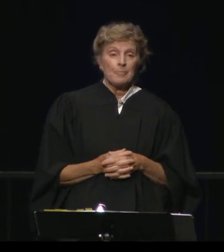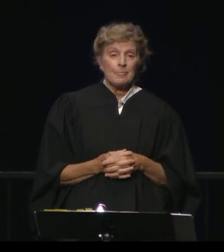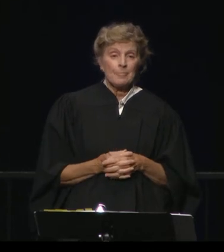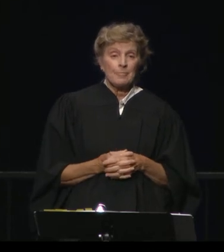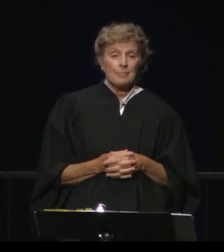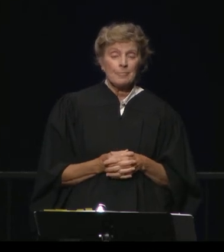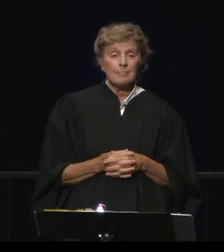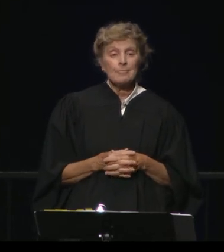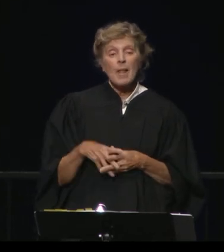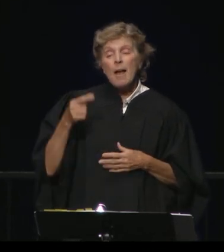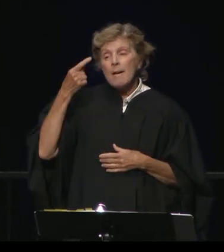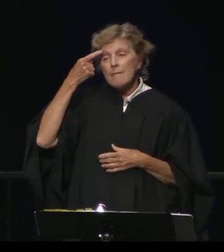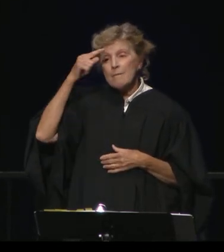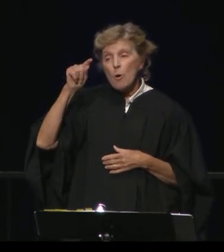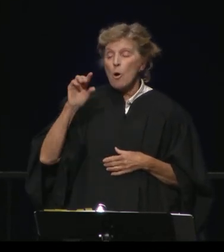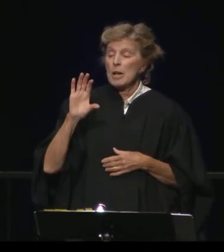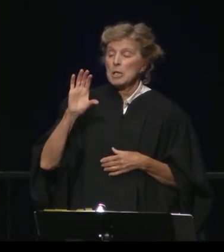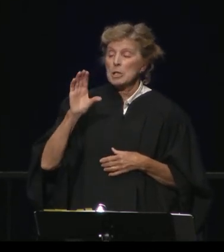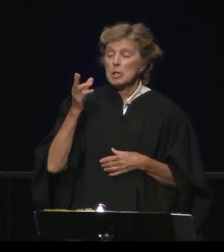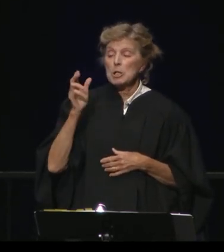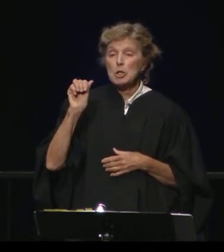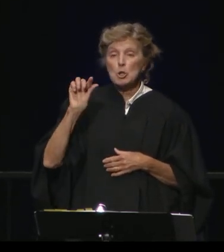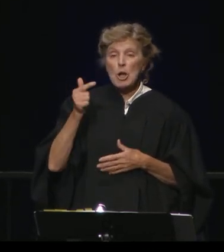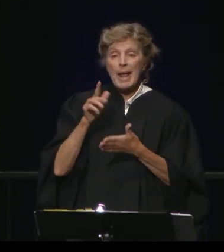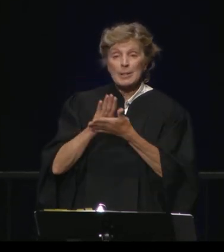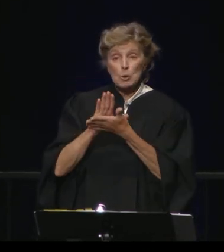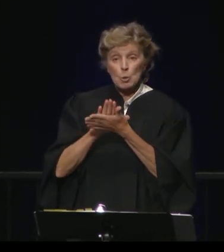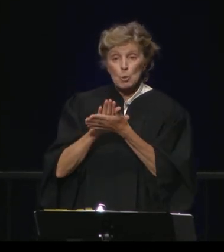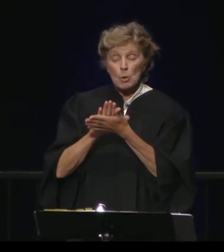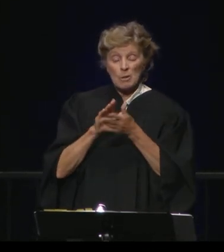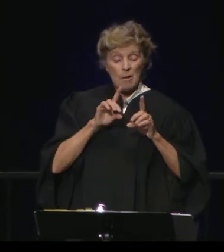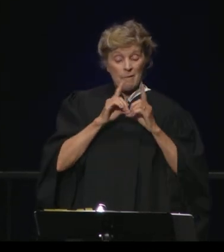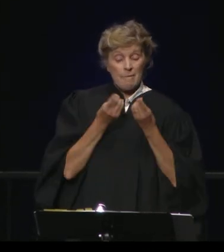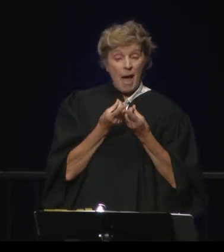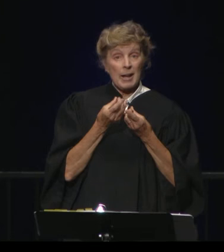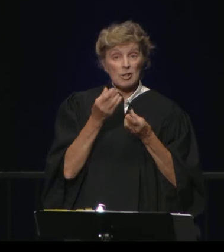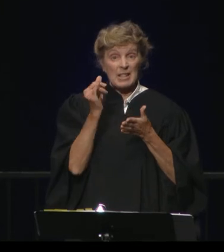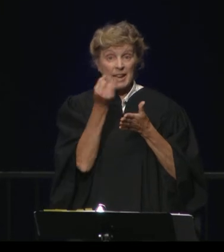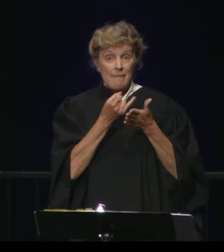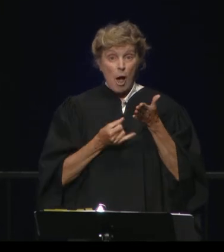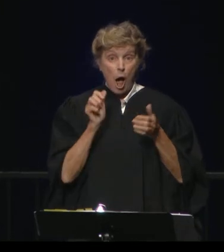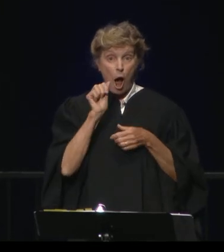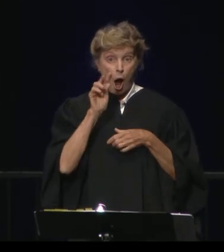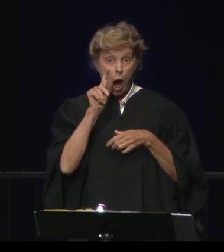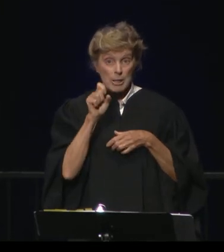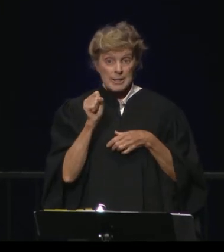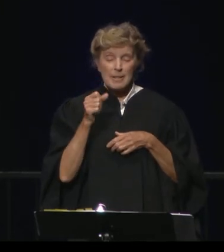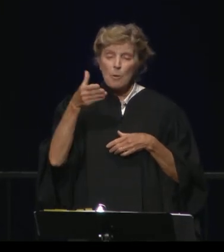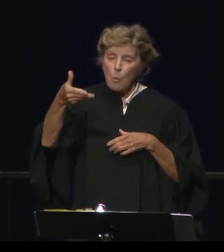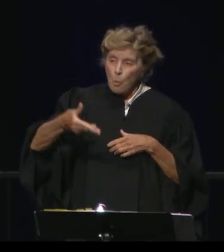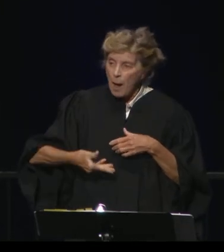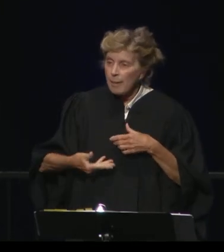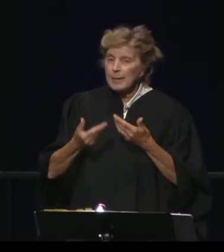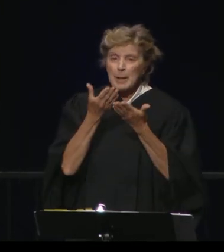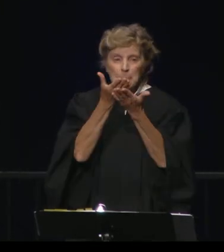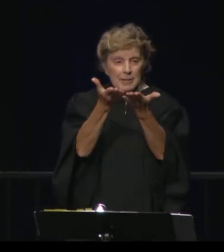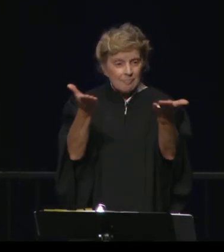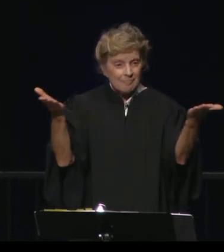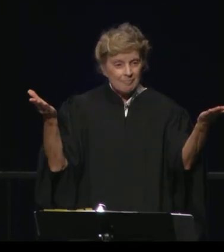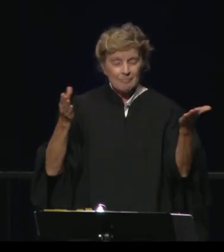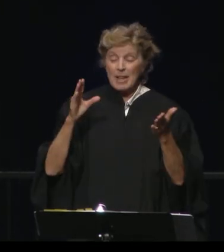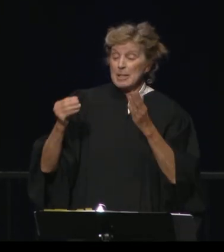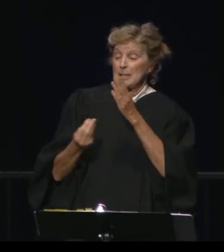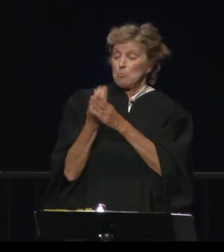On behalf of the Chang School and the Faculty of Arts, I would like to welcome each of you to the spring